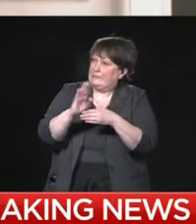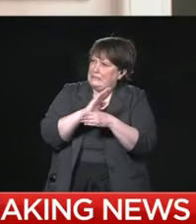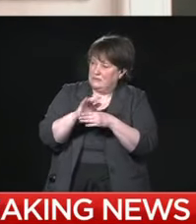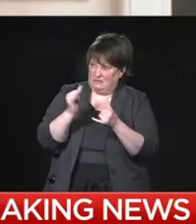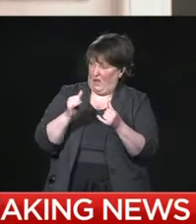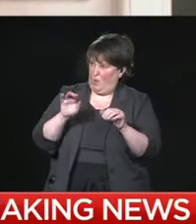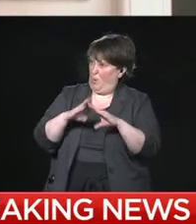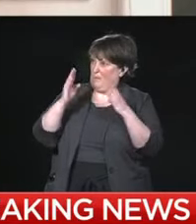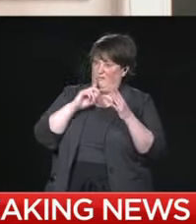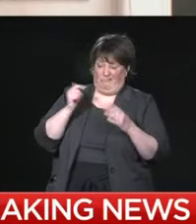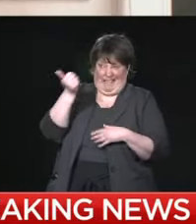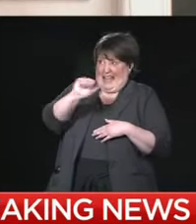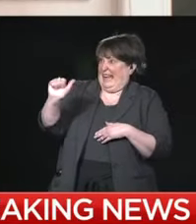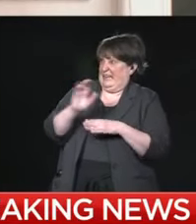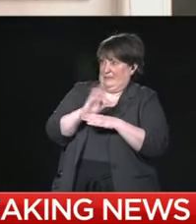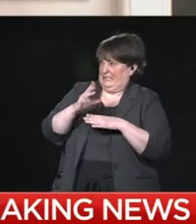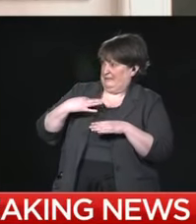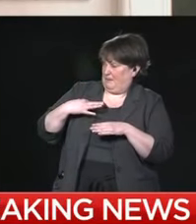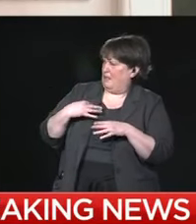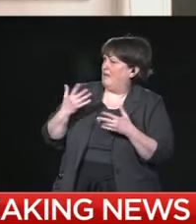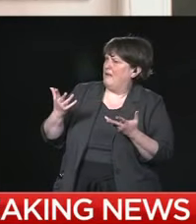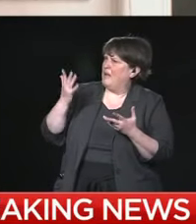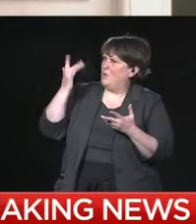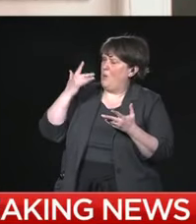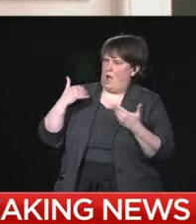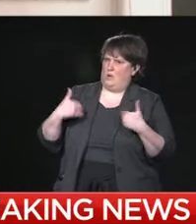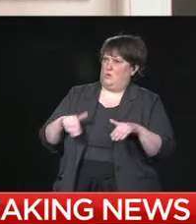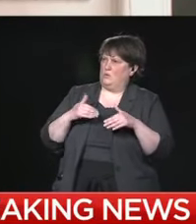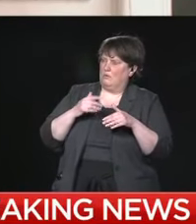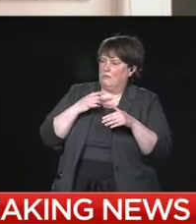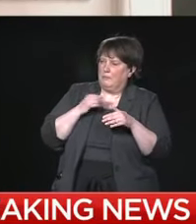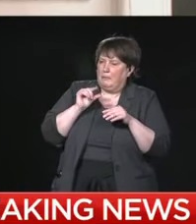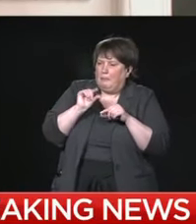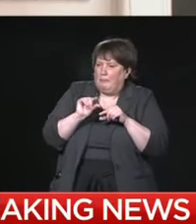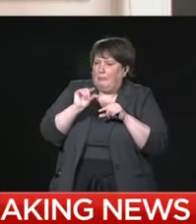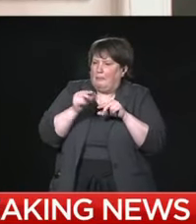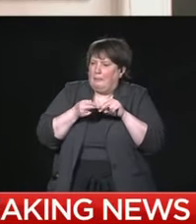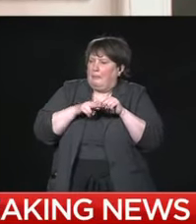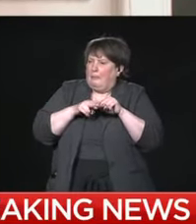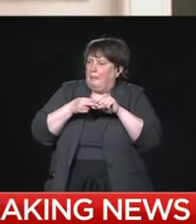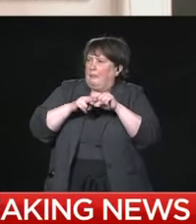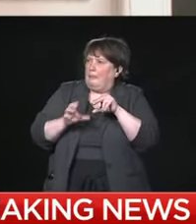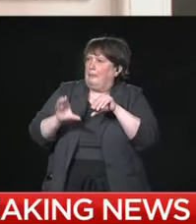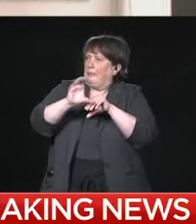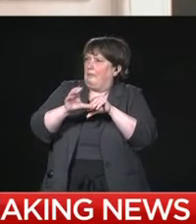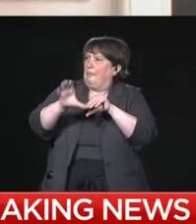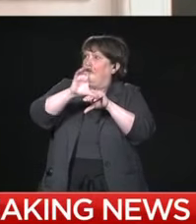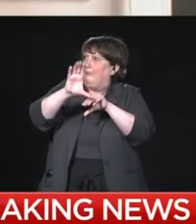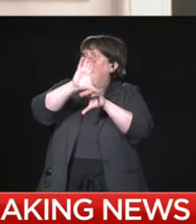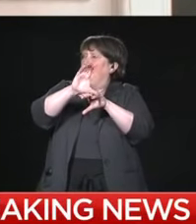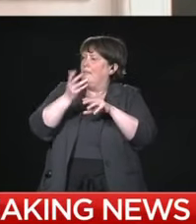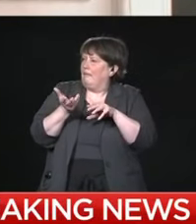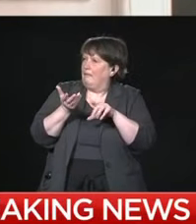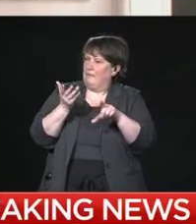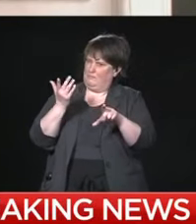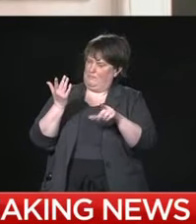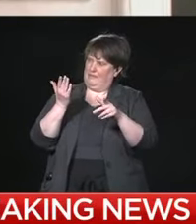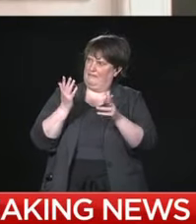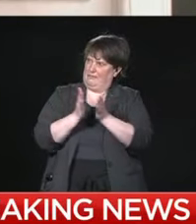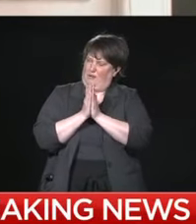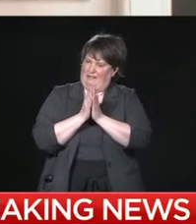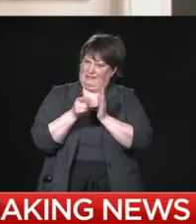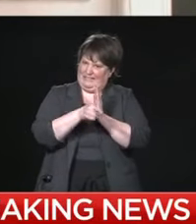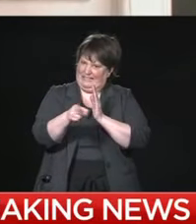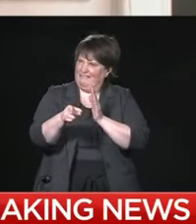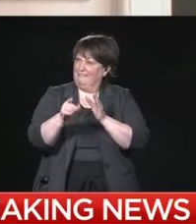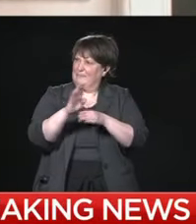it's available to all businesses. I'm wondering why you've taken such an incremental approach to this measure, given that you're now asking employers to hire back people that